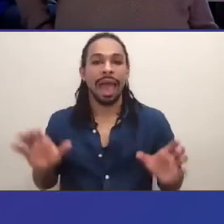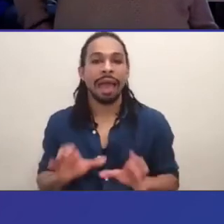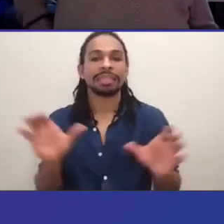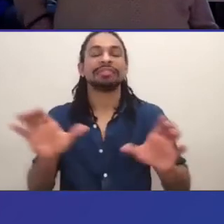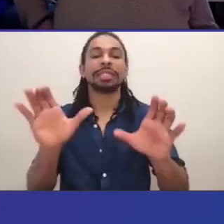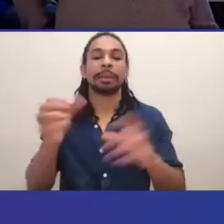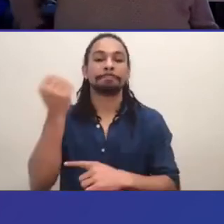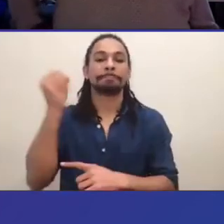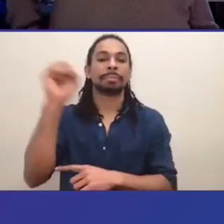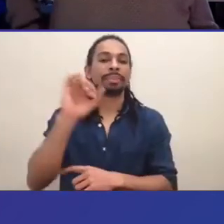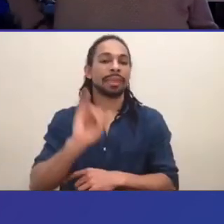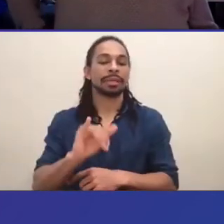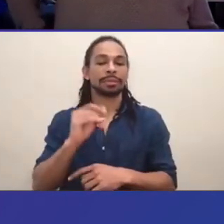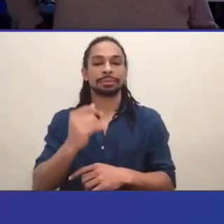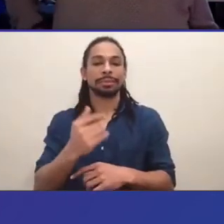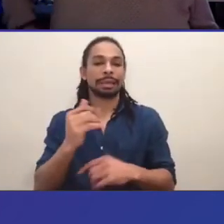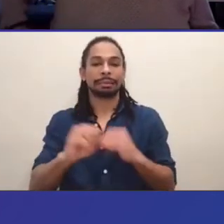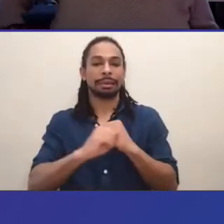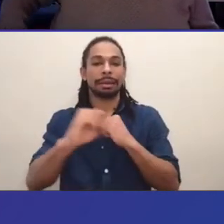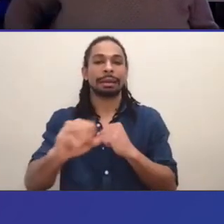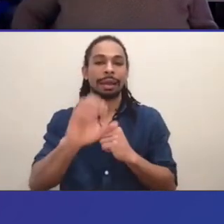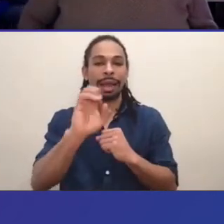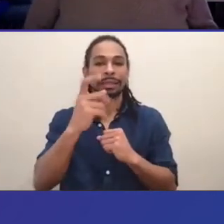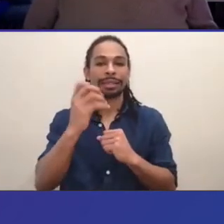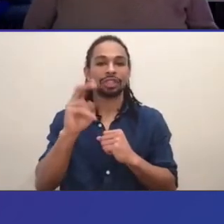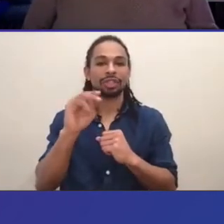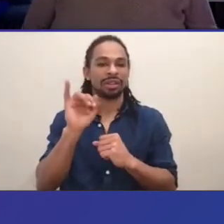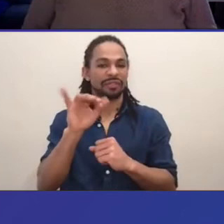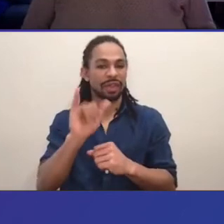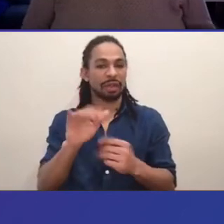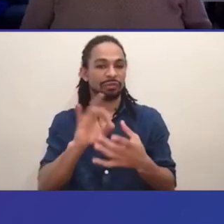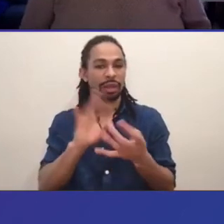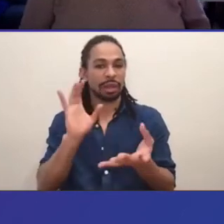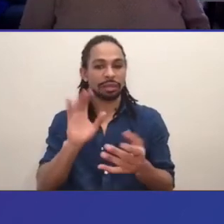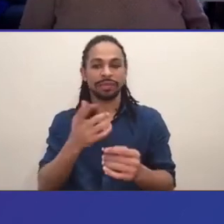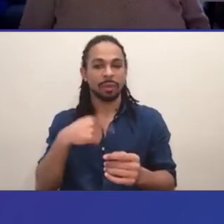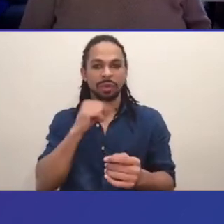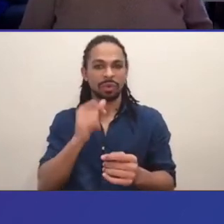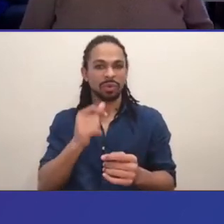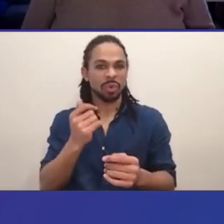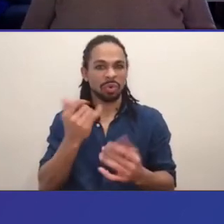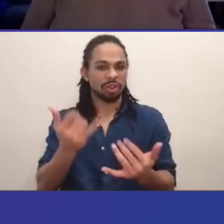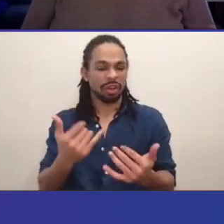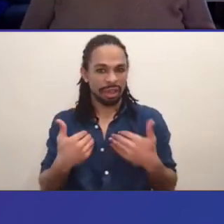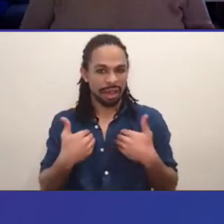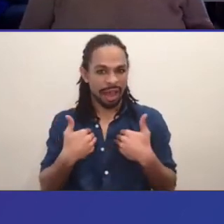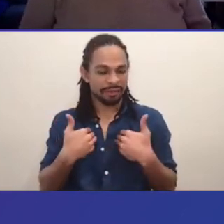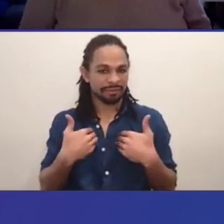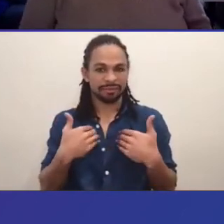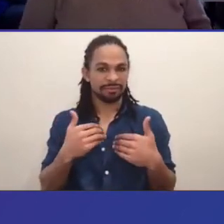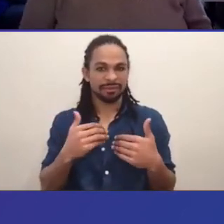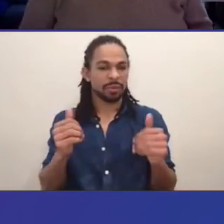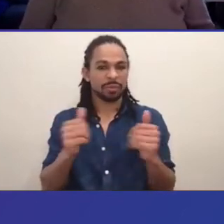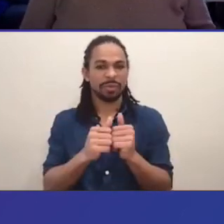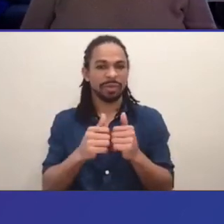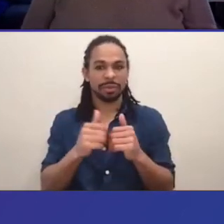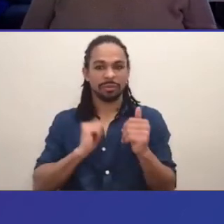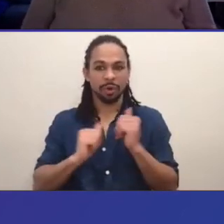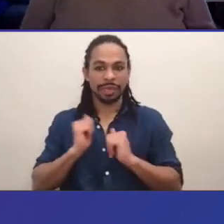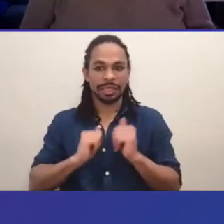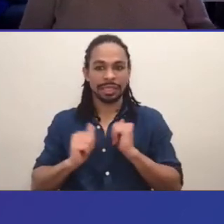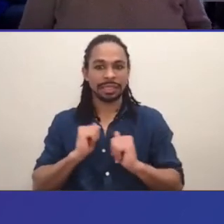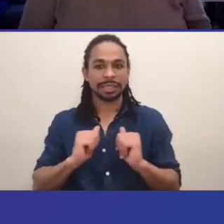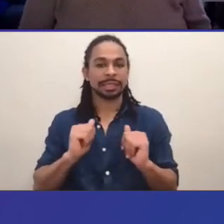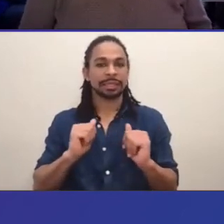that release that we all don't currently have right now too, with performances being shut down.